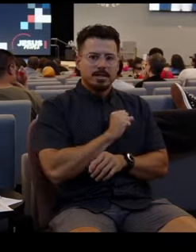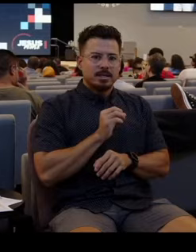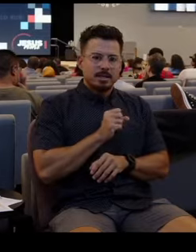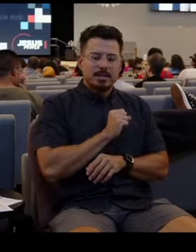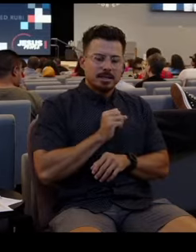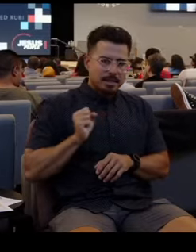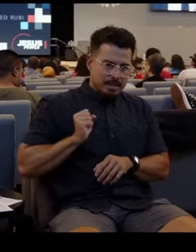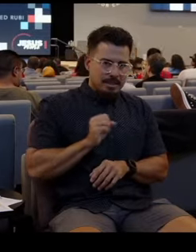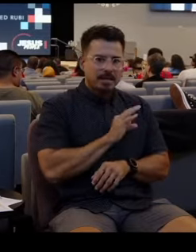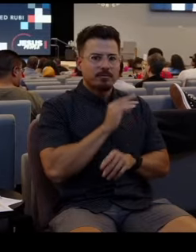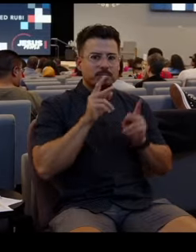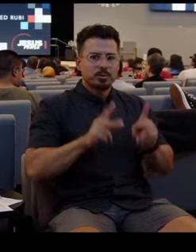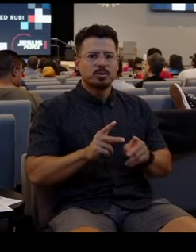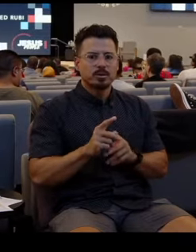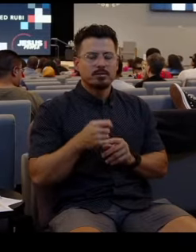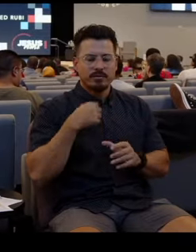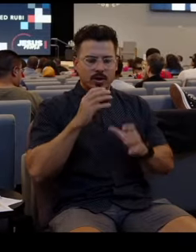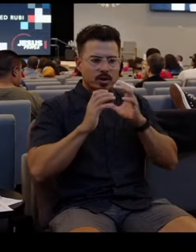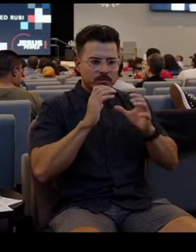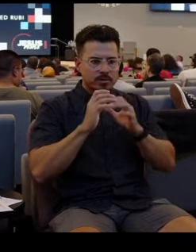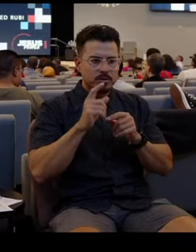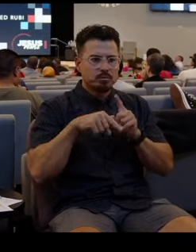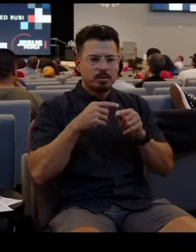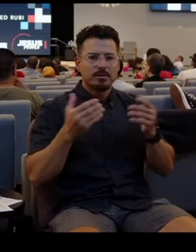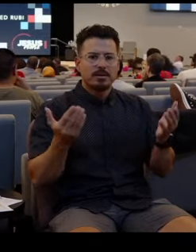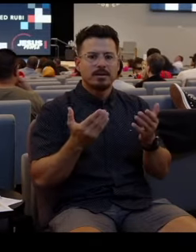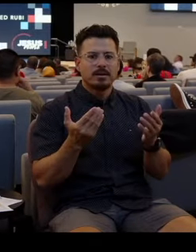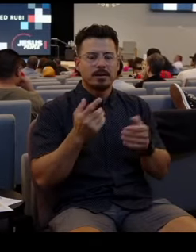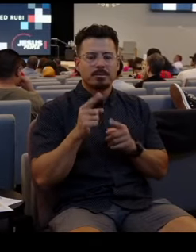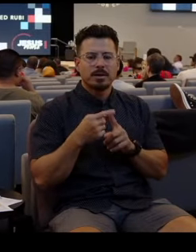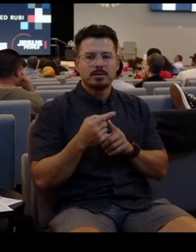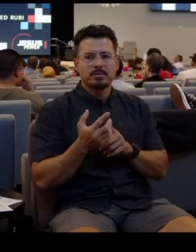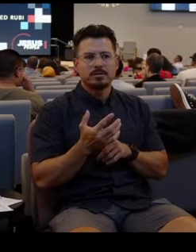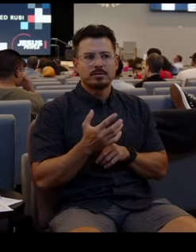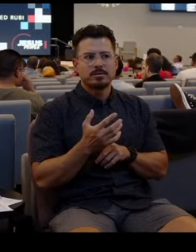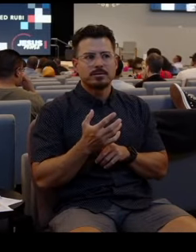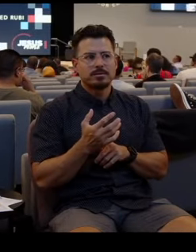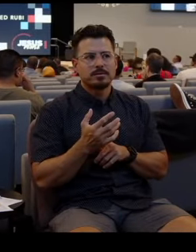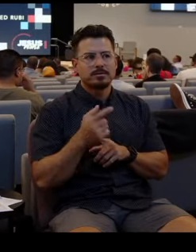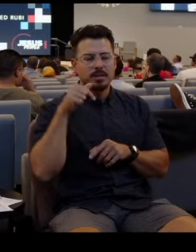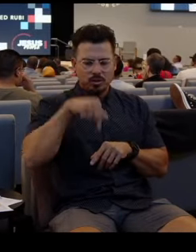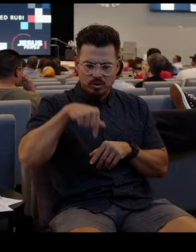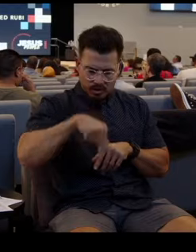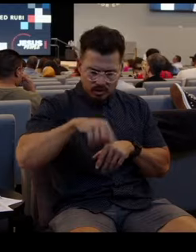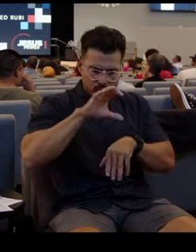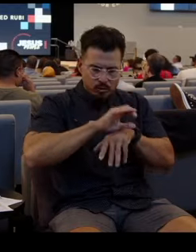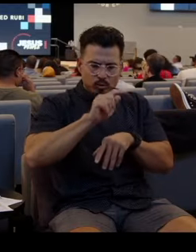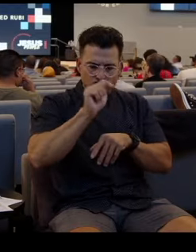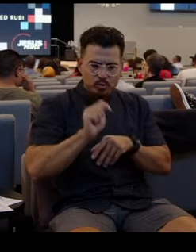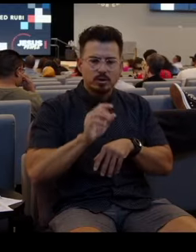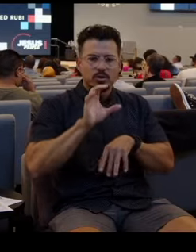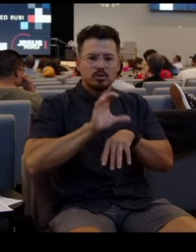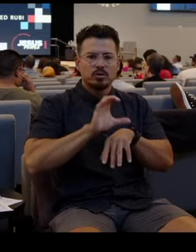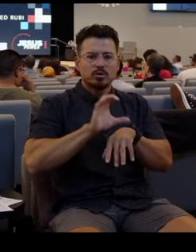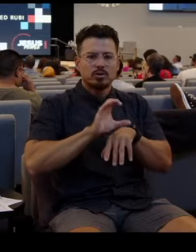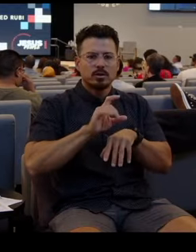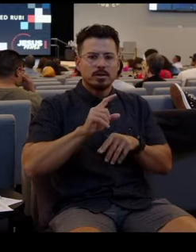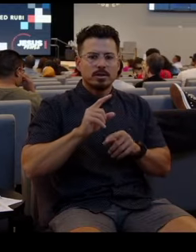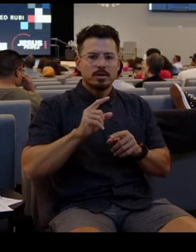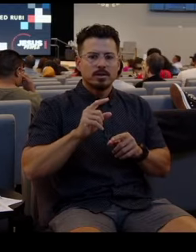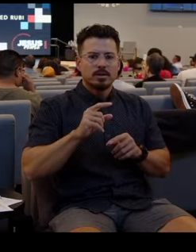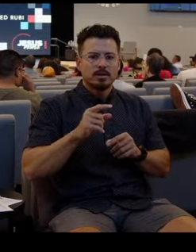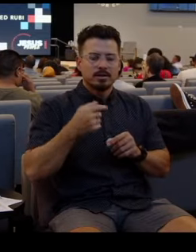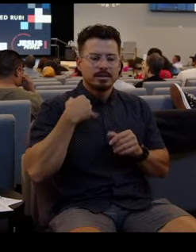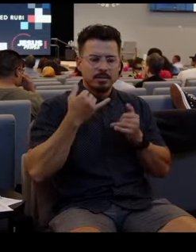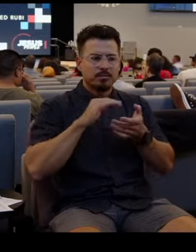person for a moment. We had a conversation when we were here about how this church, the Tucson Church, is a victim of